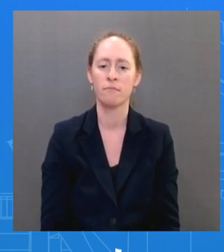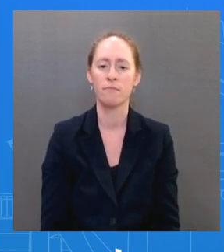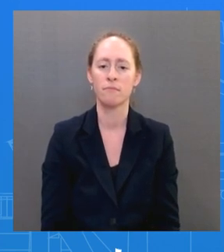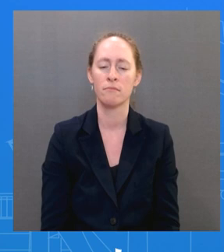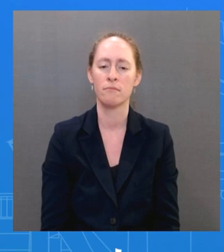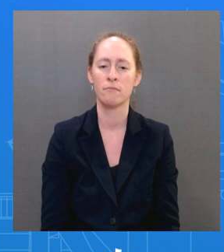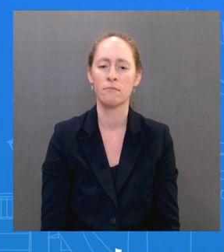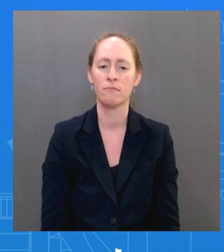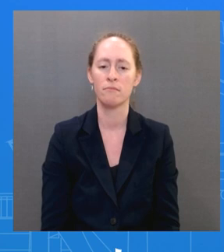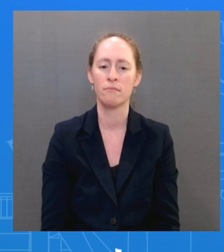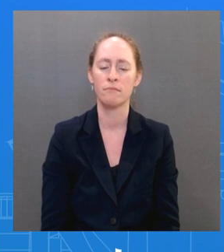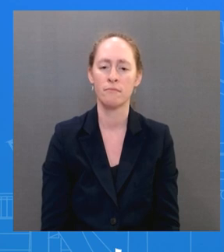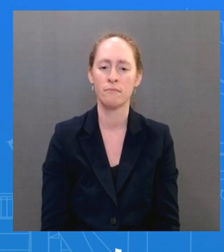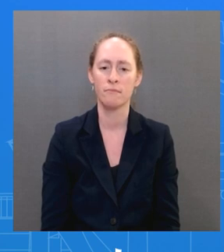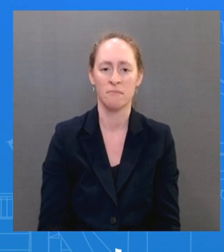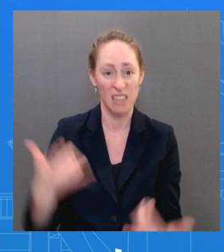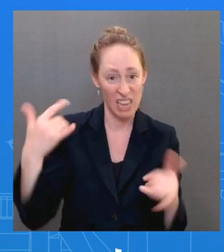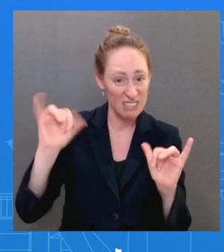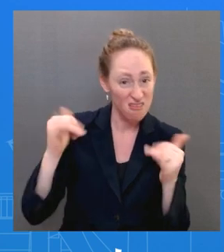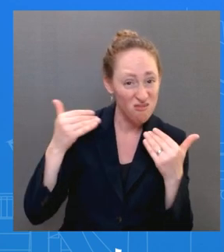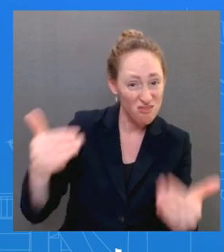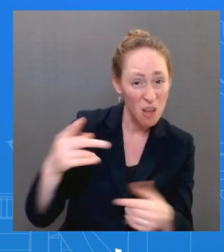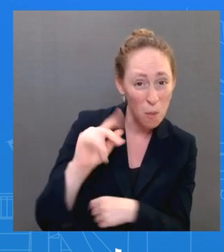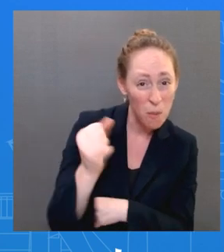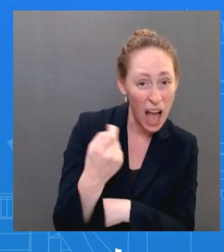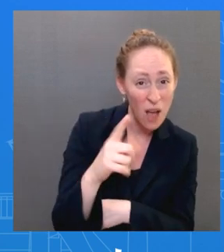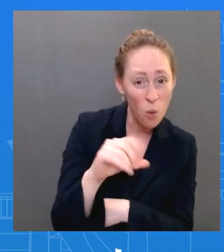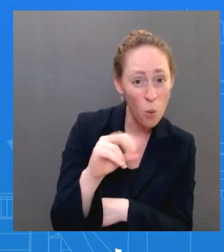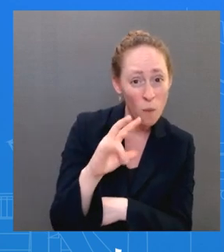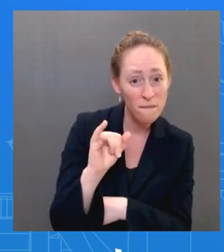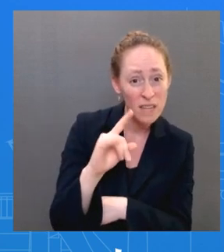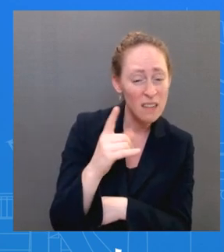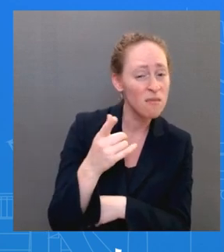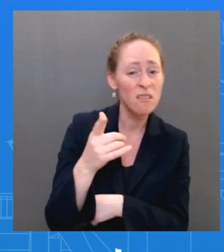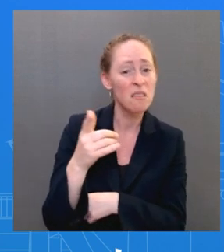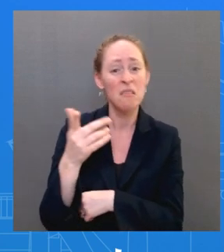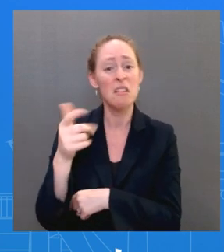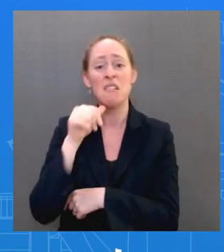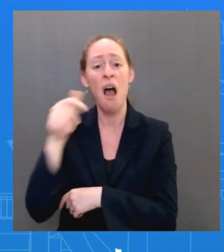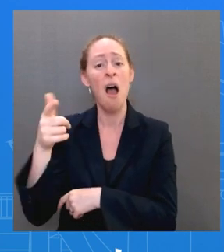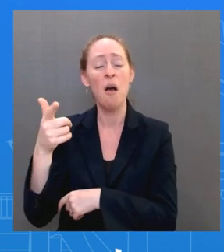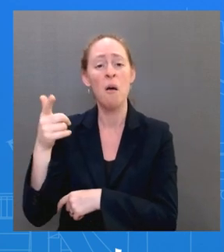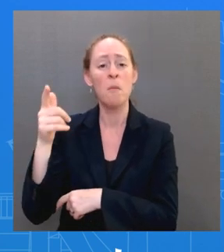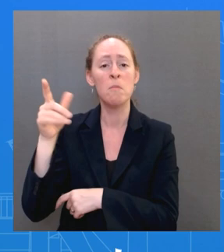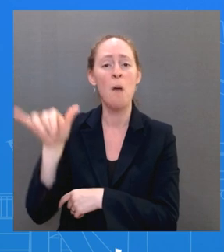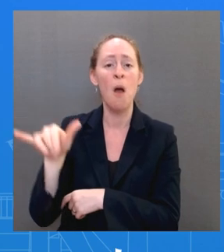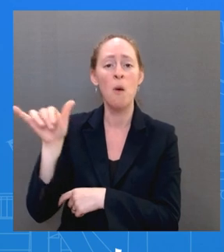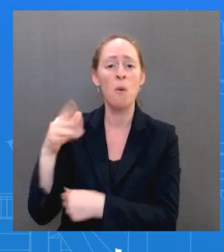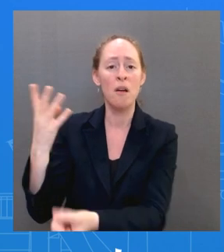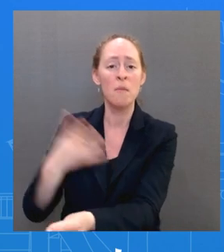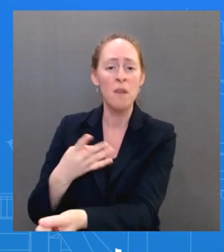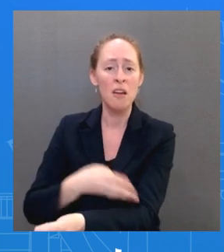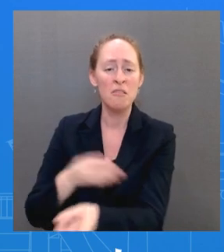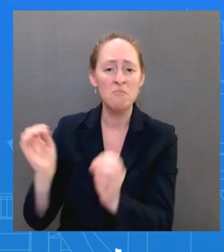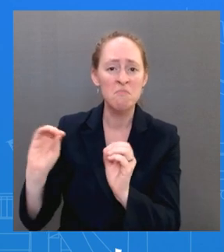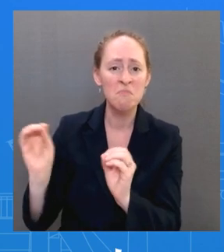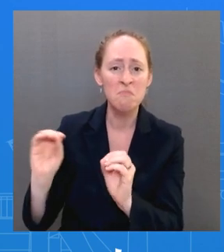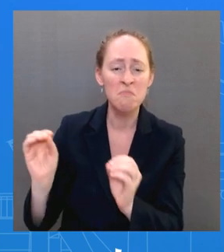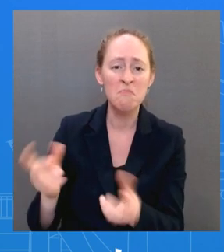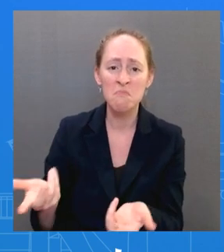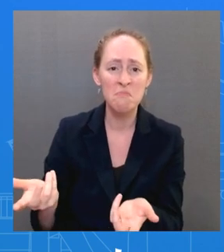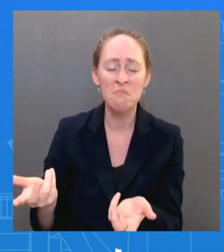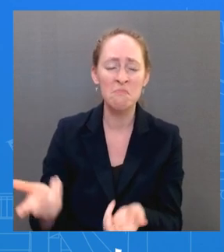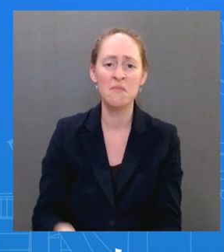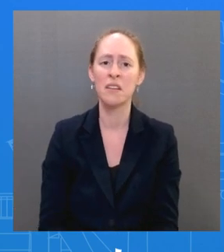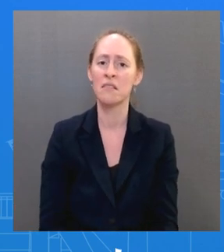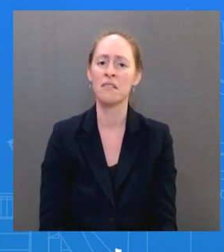made by Dr. O'Connor. Paxlovid is the first-line agent that we recommend. That was a decision that Dr. O'Connor made. And then we know